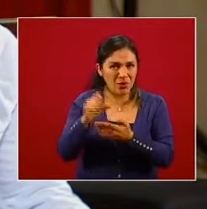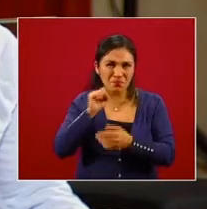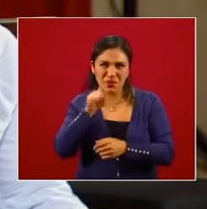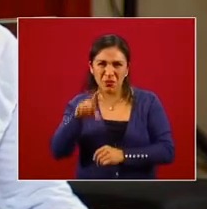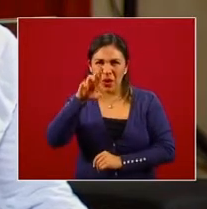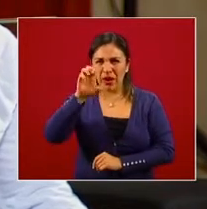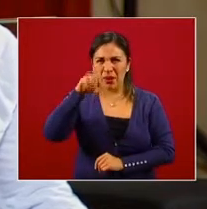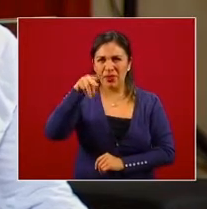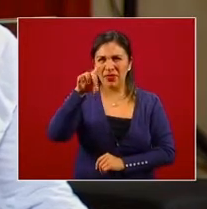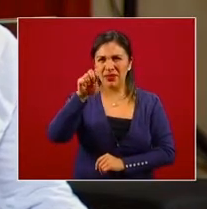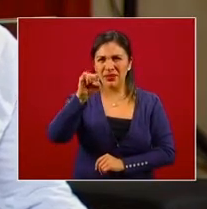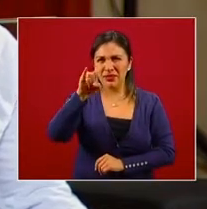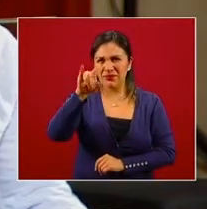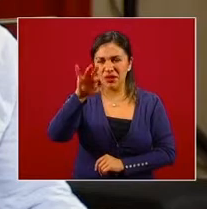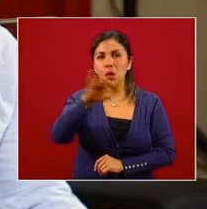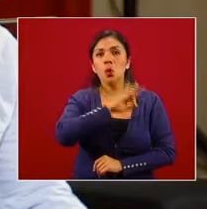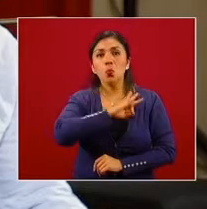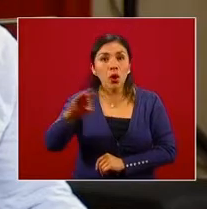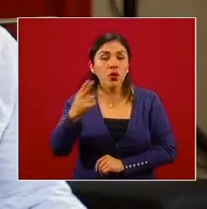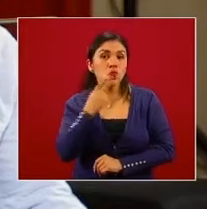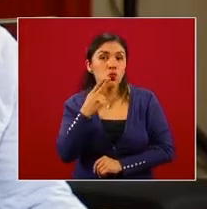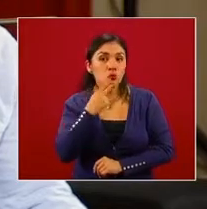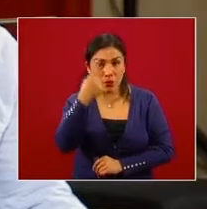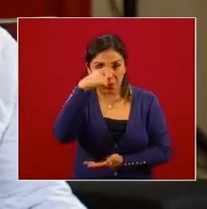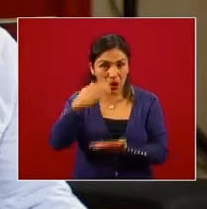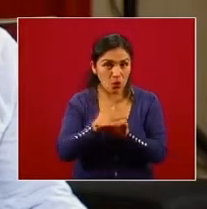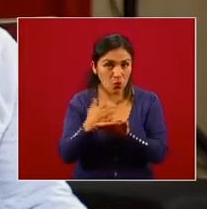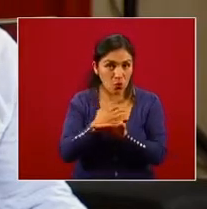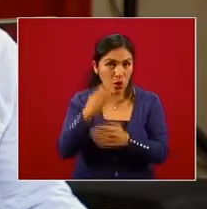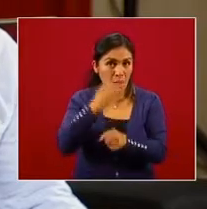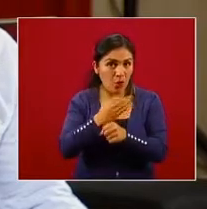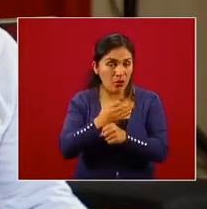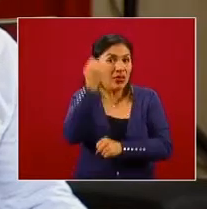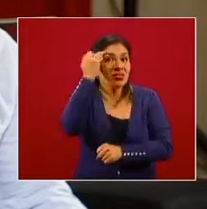if remdesivir can be used?